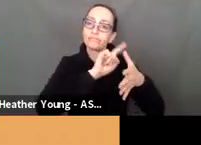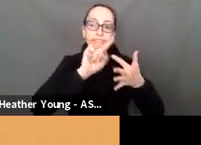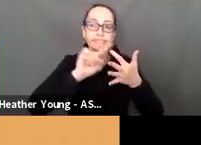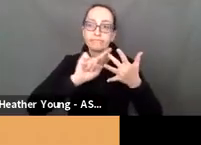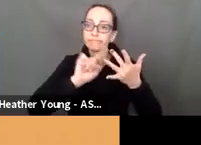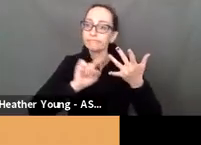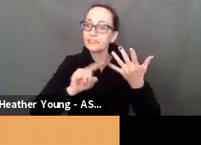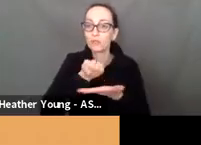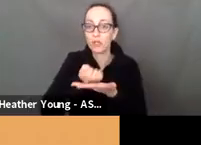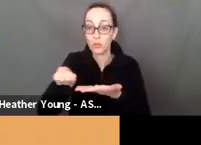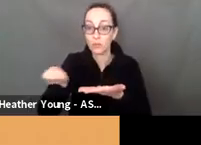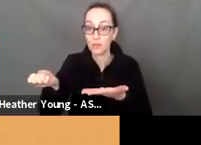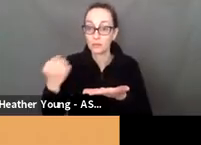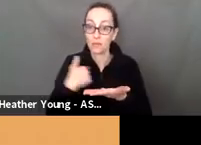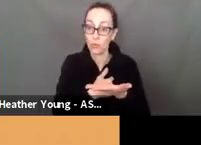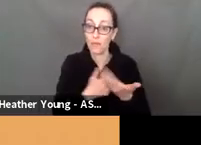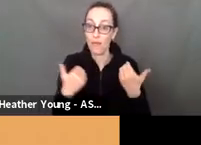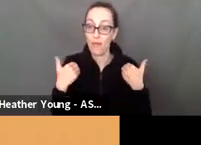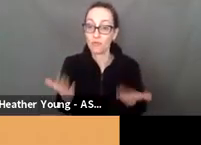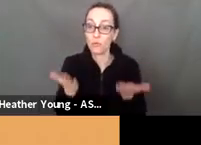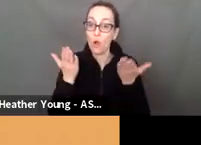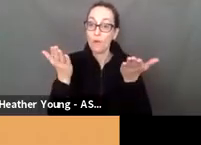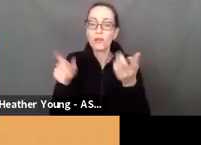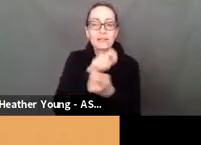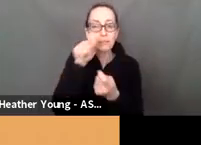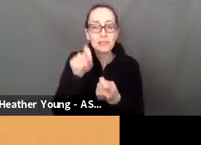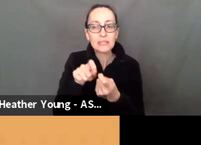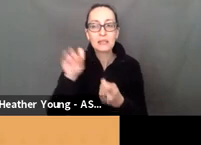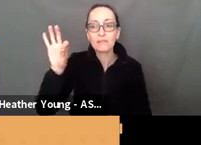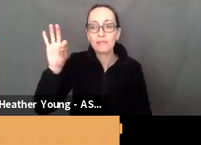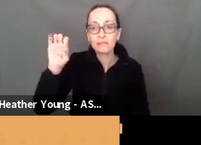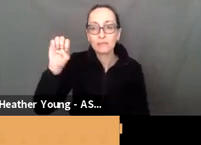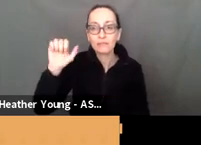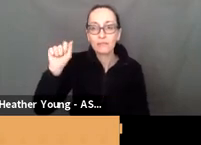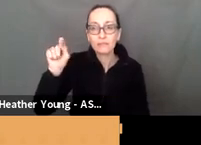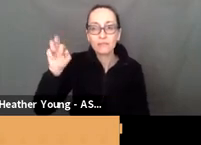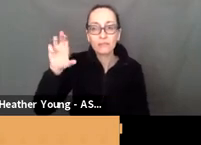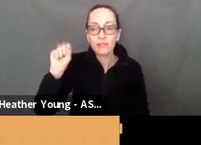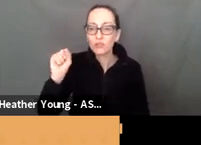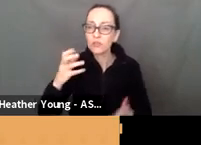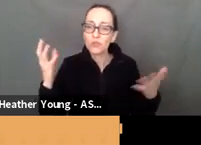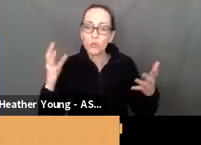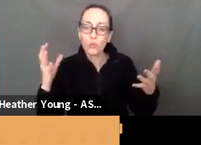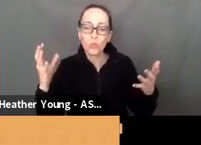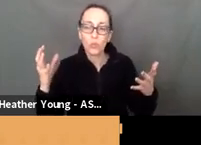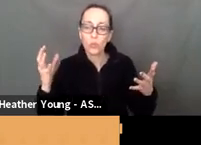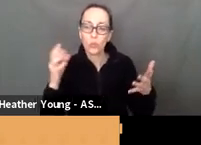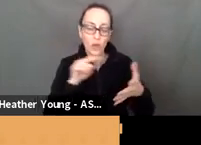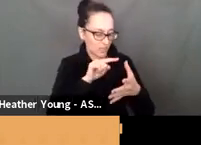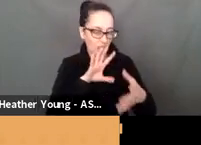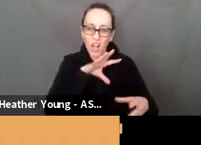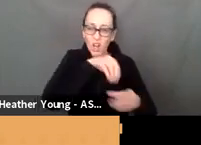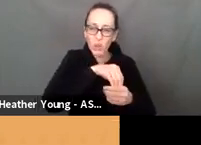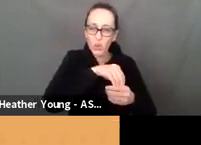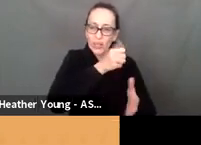offer, and the specific features of that equipment, and who would best benefit for those pieces and that kind of